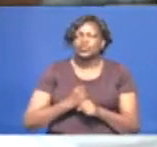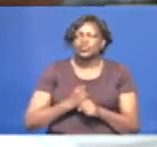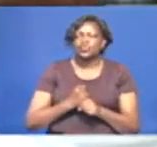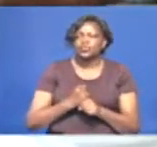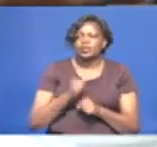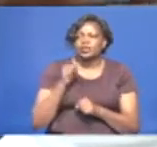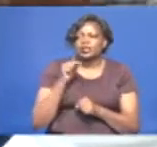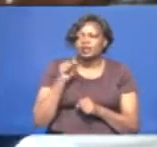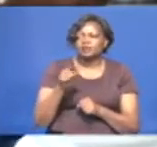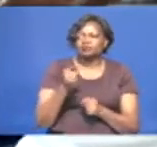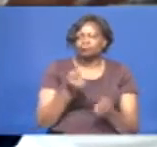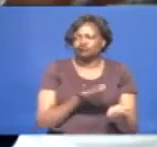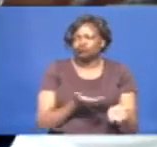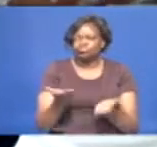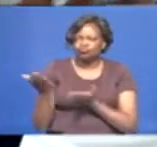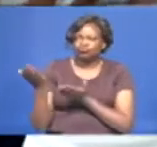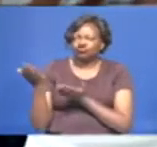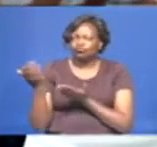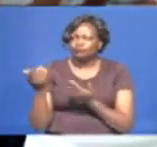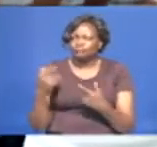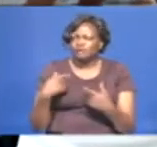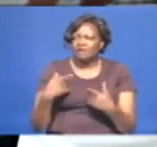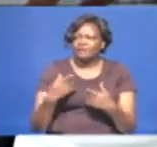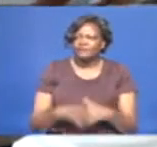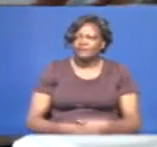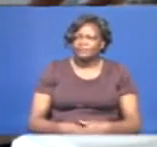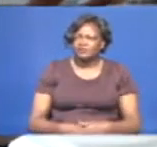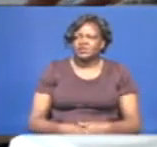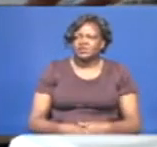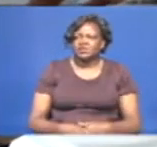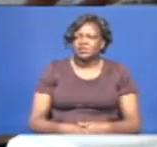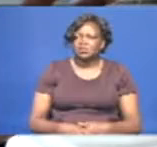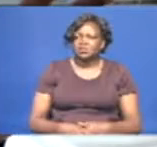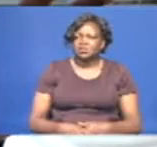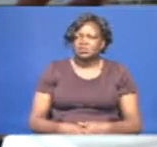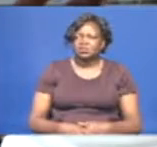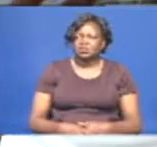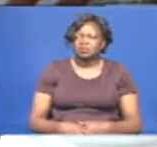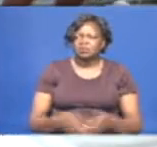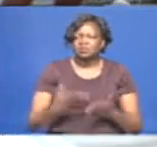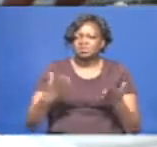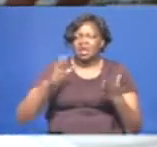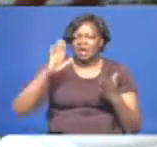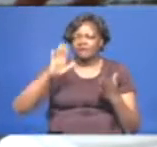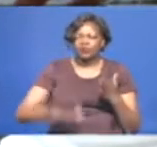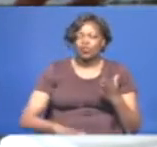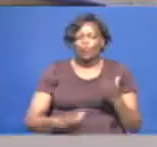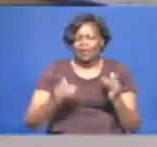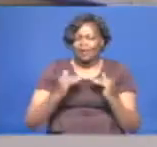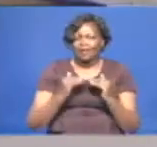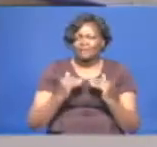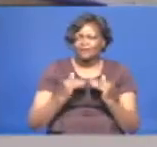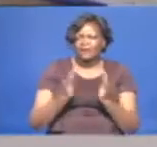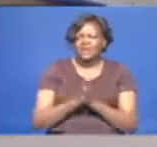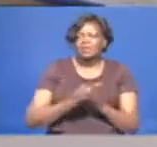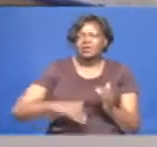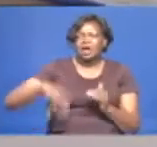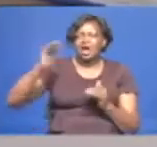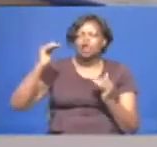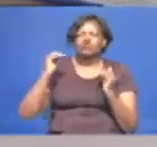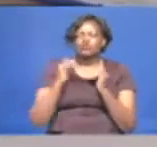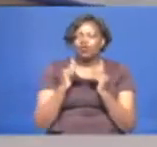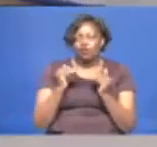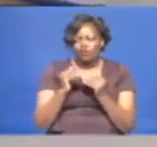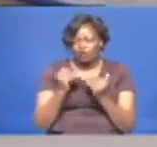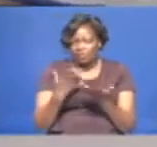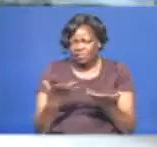the bagging system is having sensors. We have low-level sensor and high-level sensor. This helps